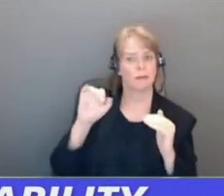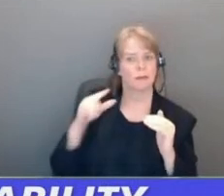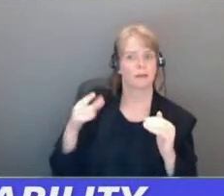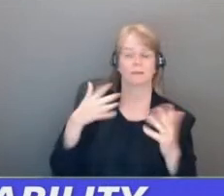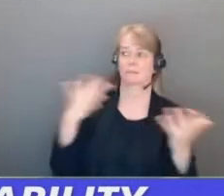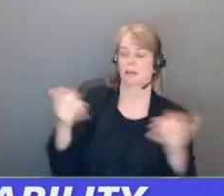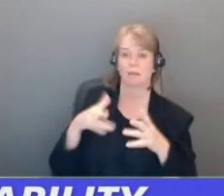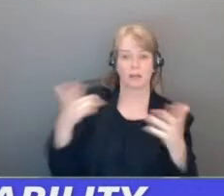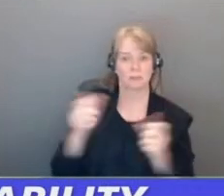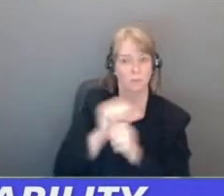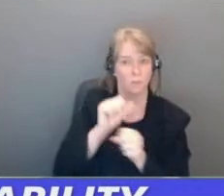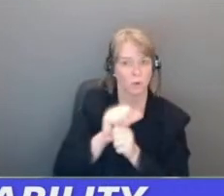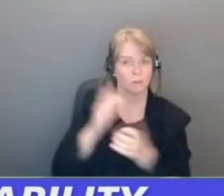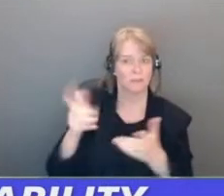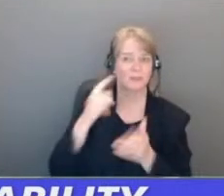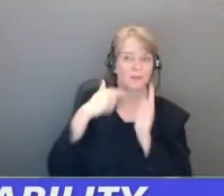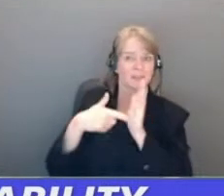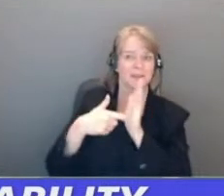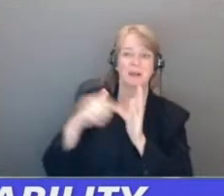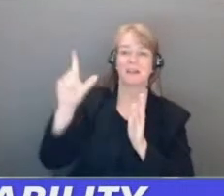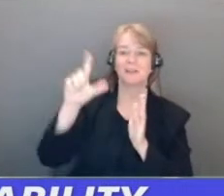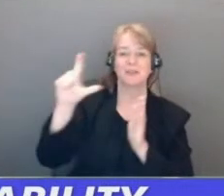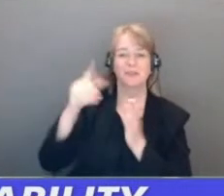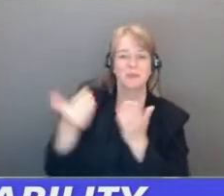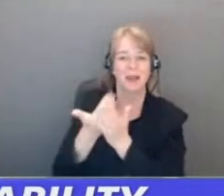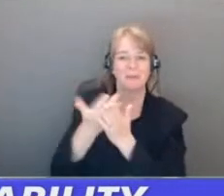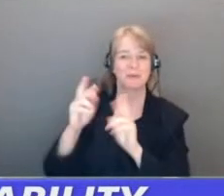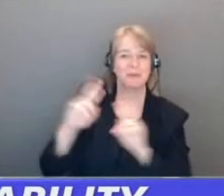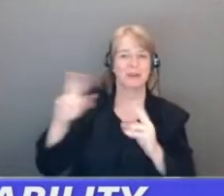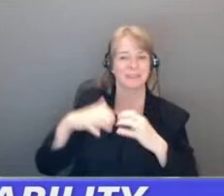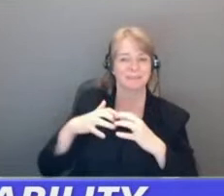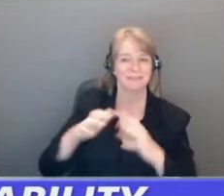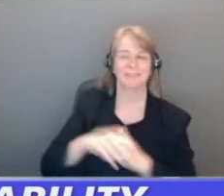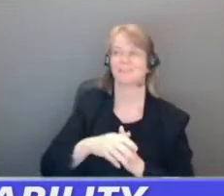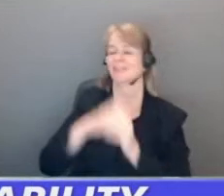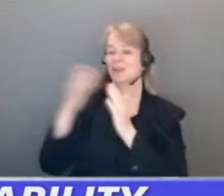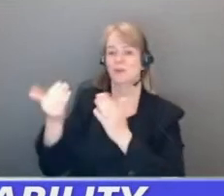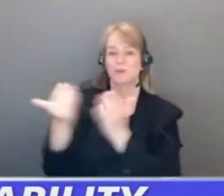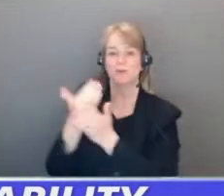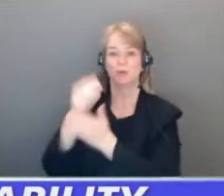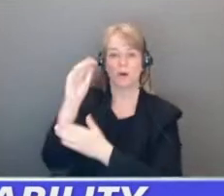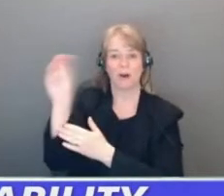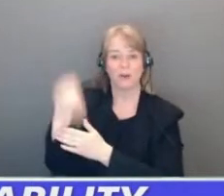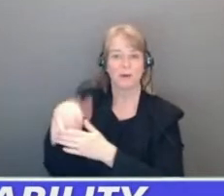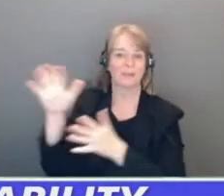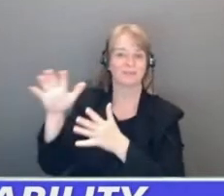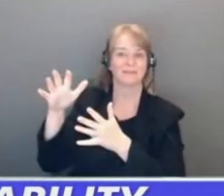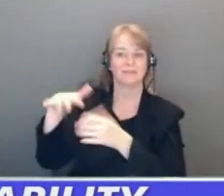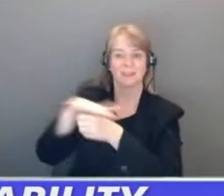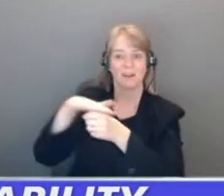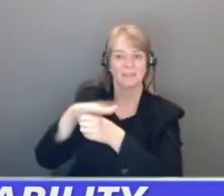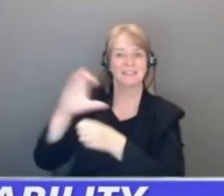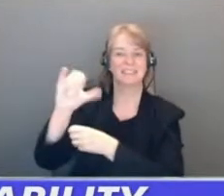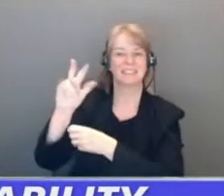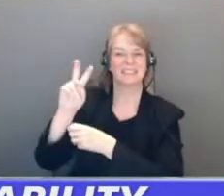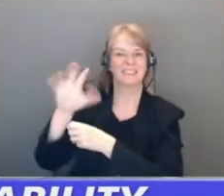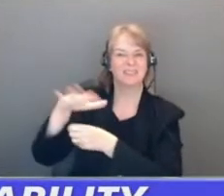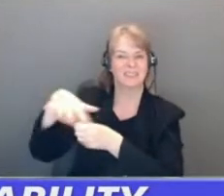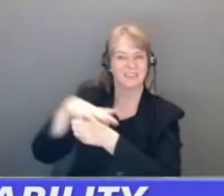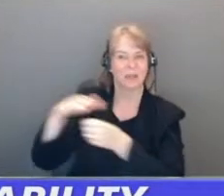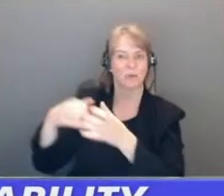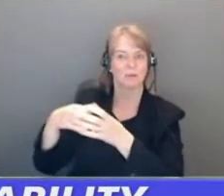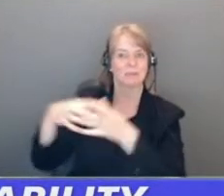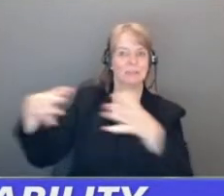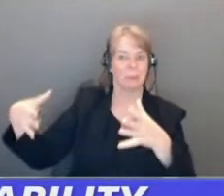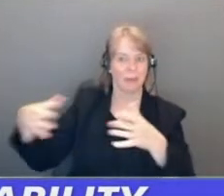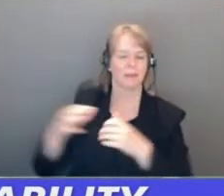it's the new library, for instance, working with the Ottawa Hospital to expand and create the new civic site. So there are a lot of big projects